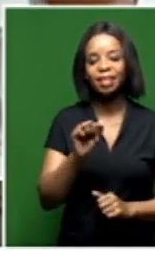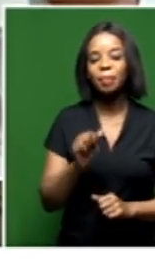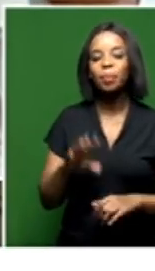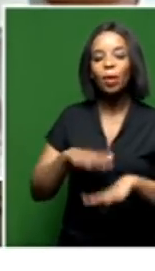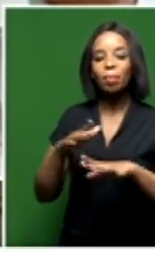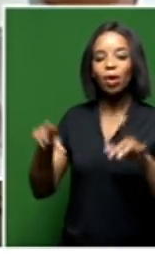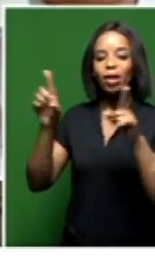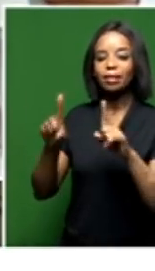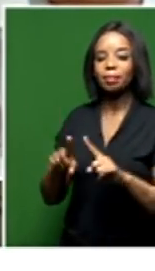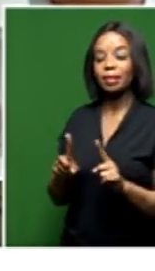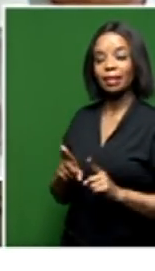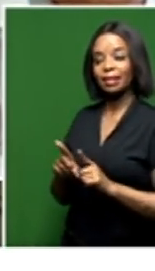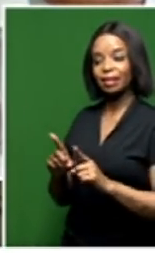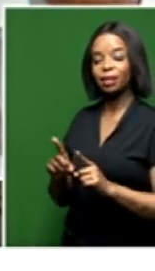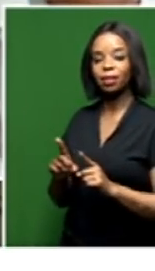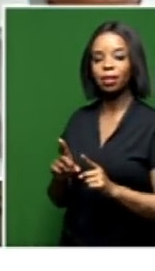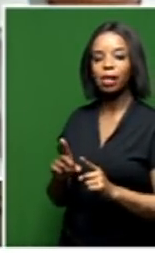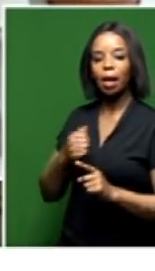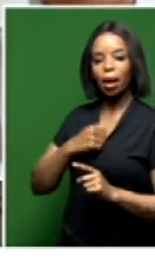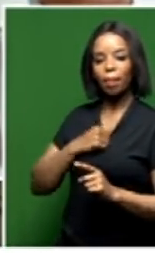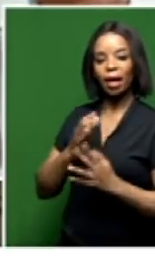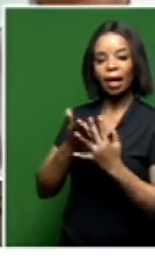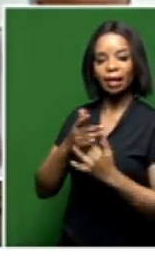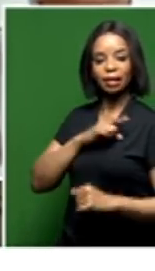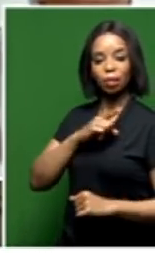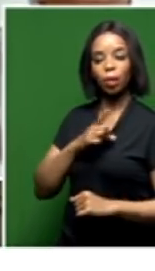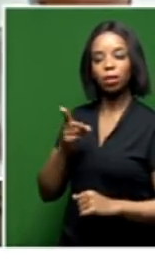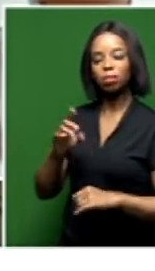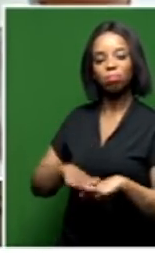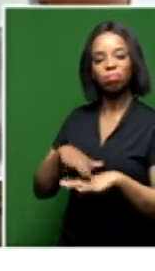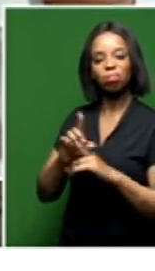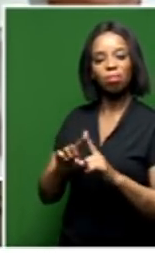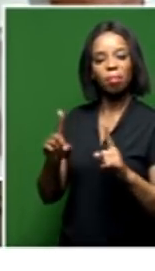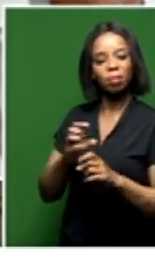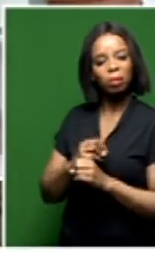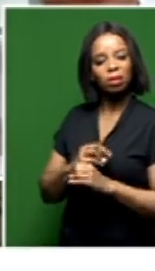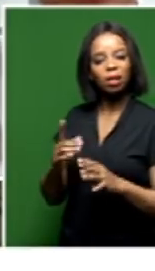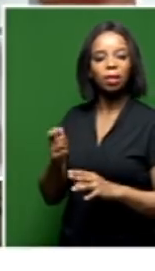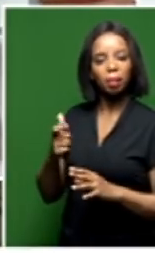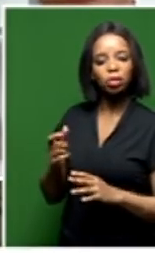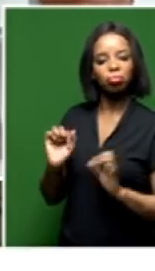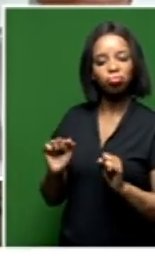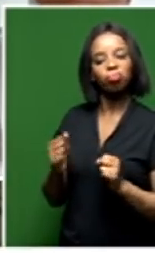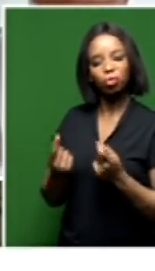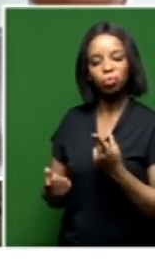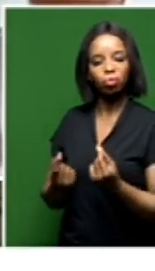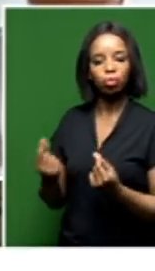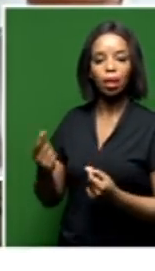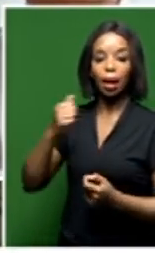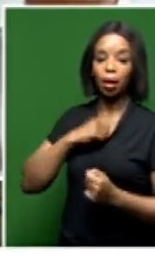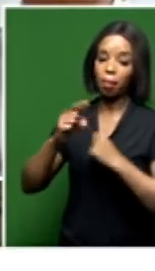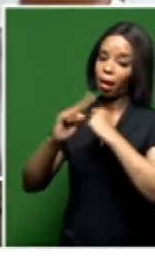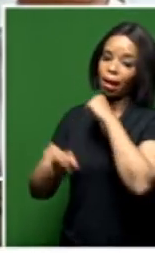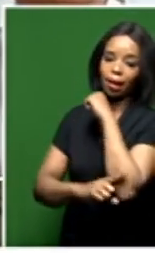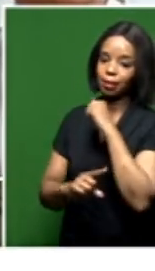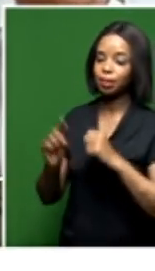Especially vacations, it was the main time for that. But we still had a bit during the tours. Brilliant. My last question, I know we've got to